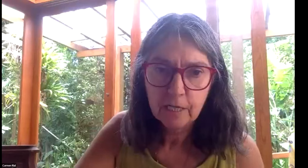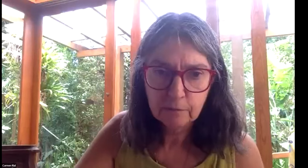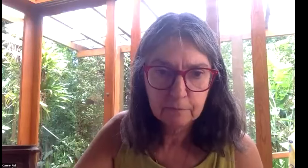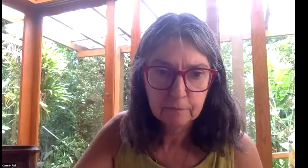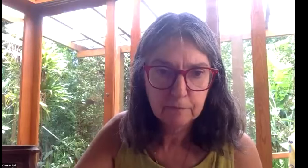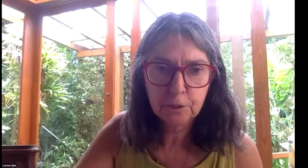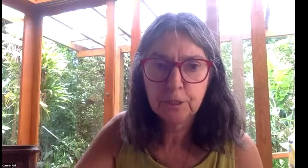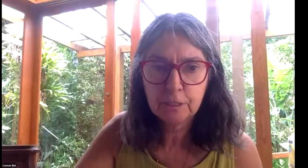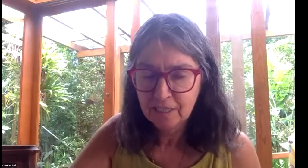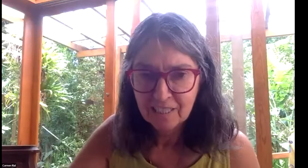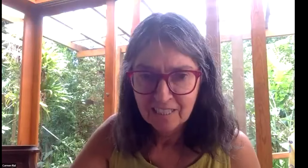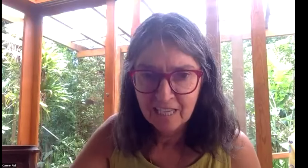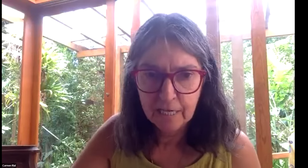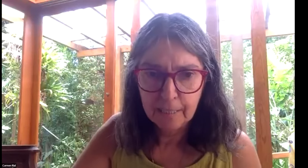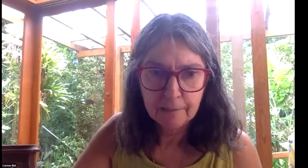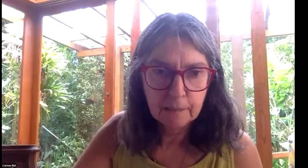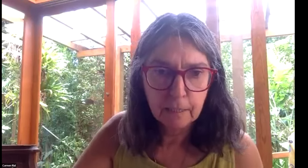Mm-hmm. Obrigado, Virginia.